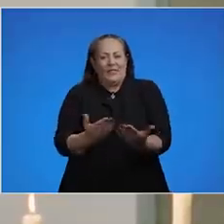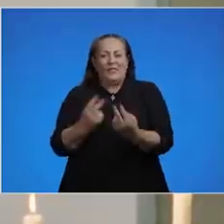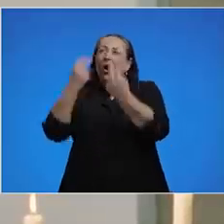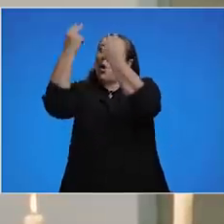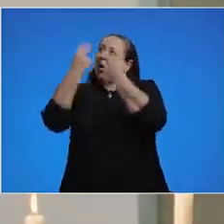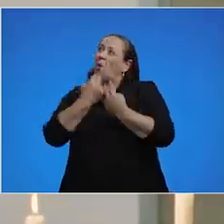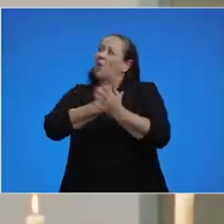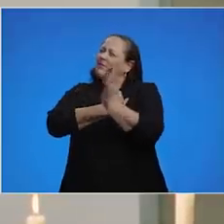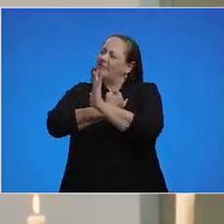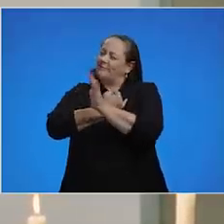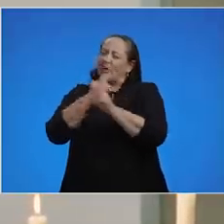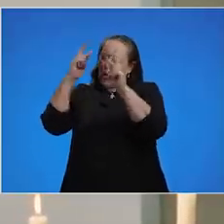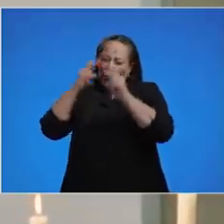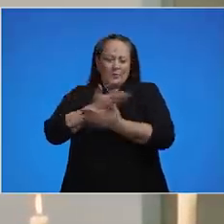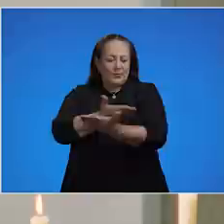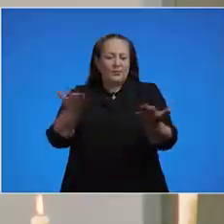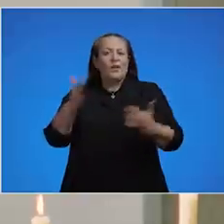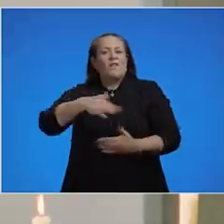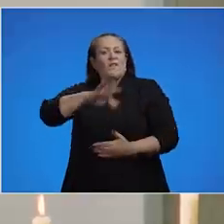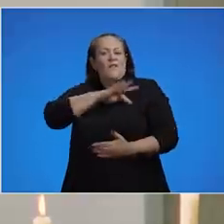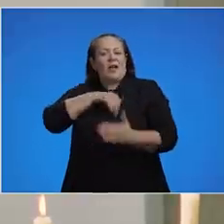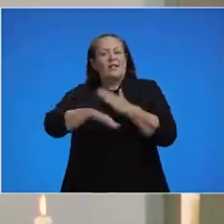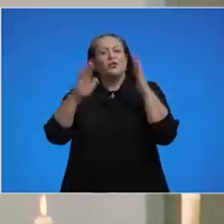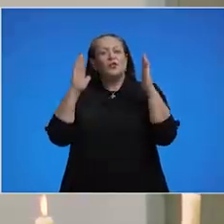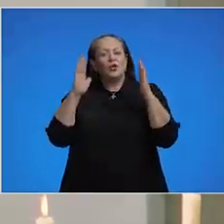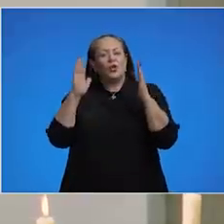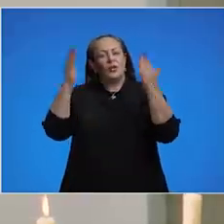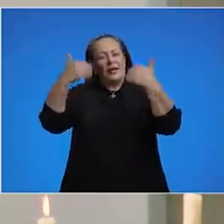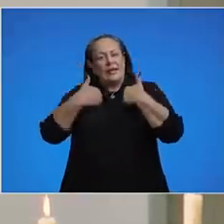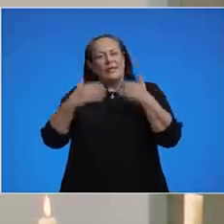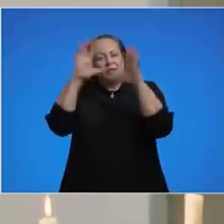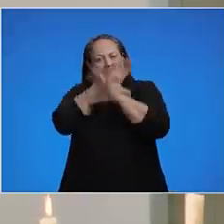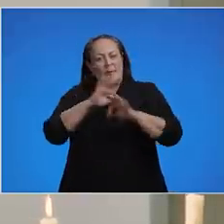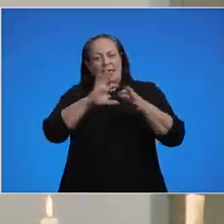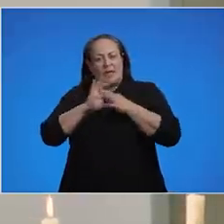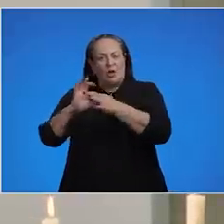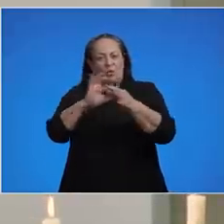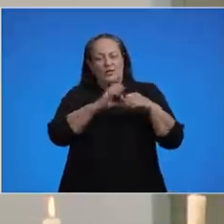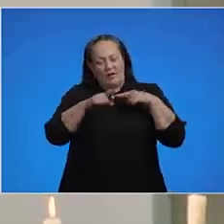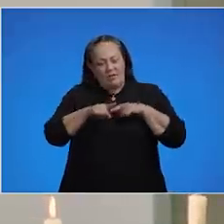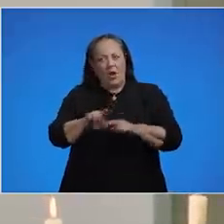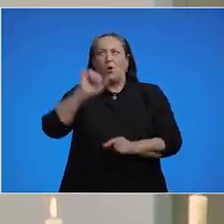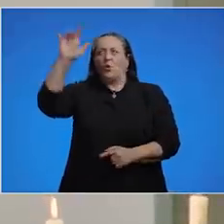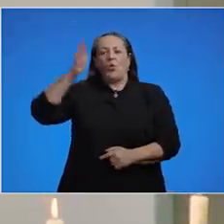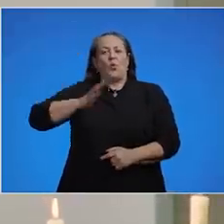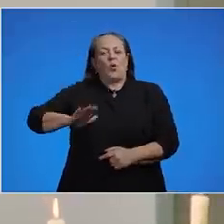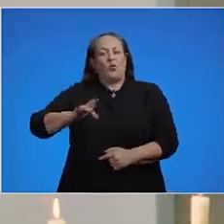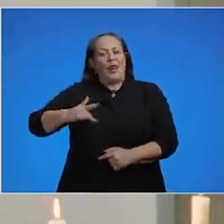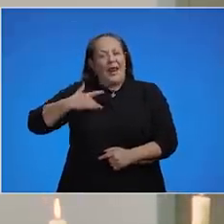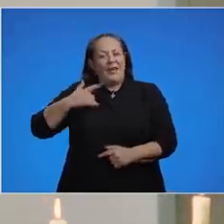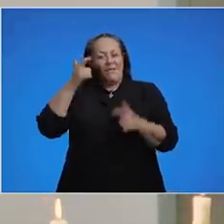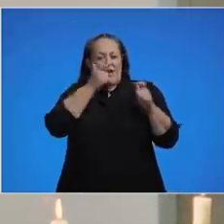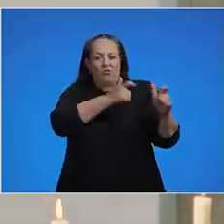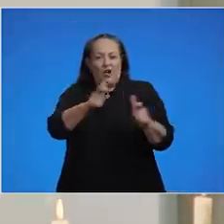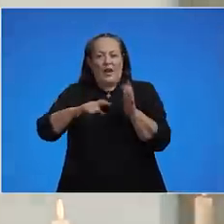on our sins, but on the faith of your church, and graciously grant her peace and unity in accordance with your will, who live